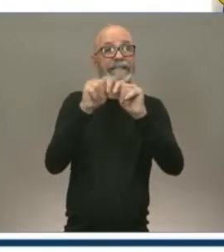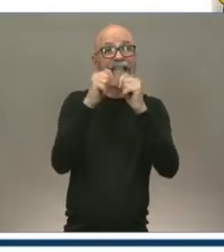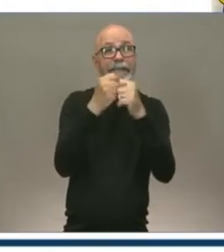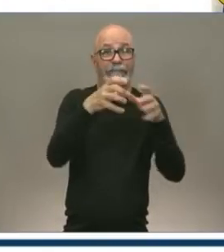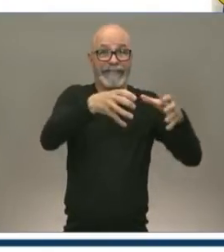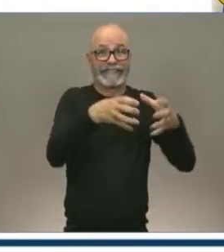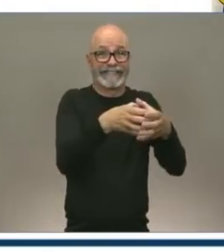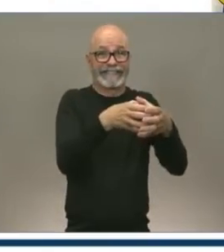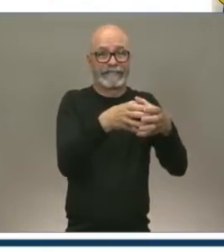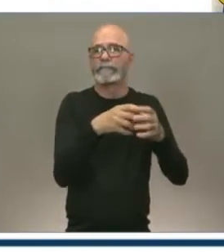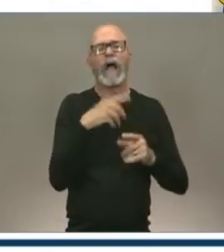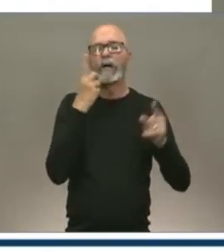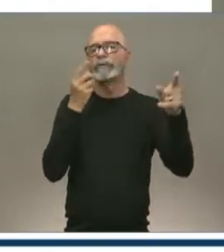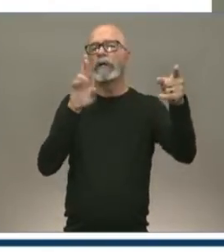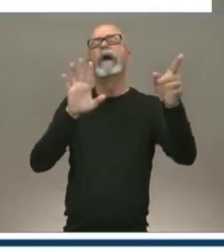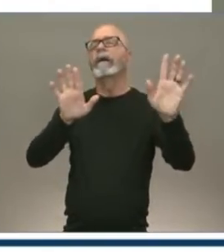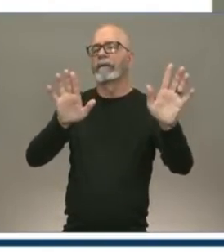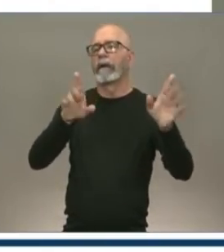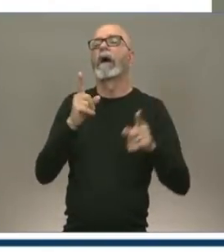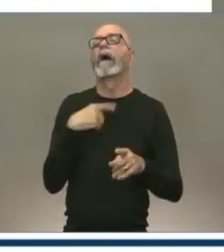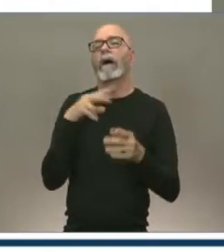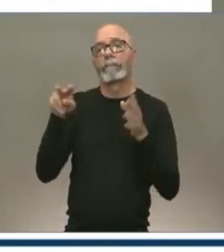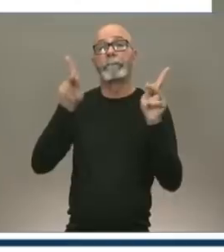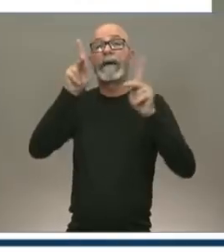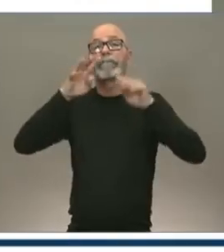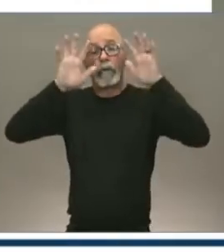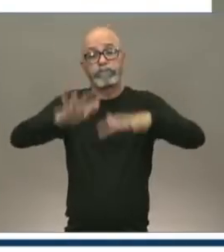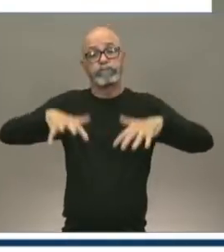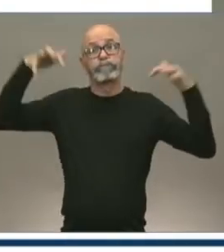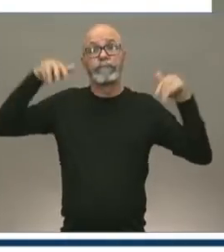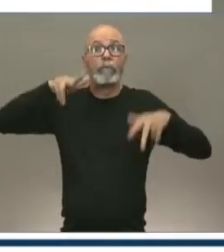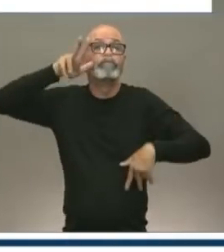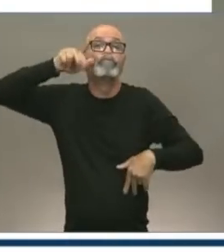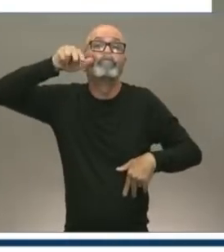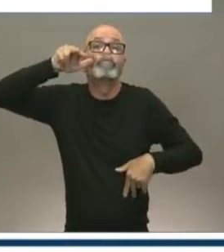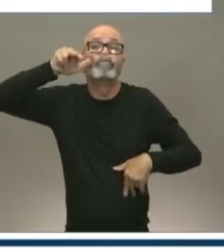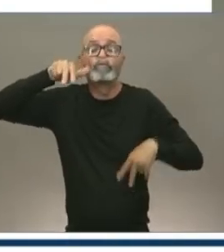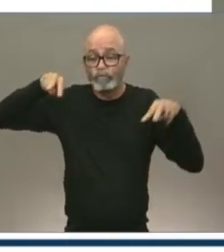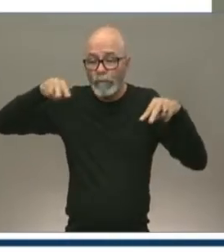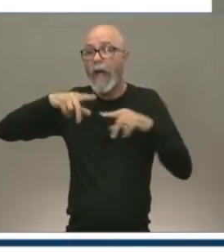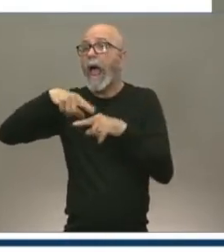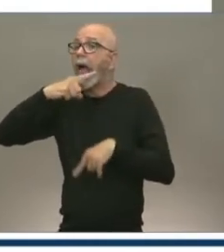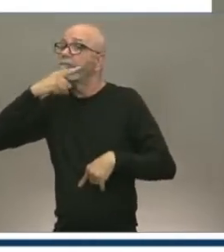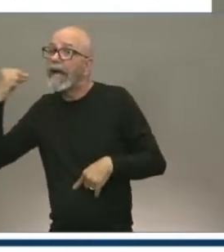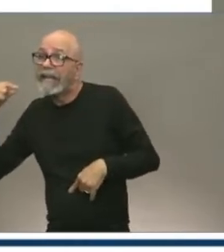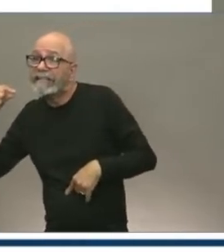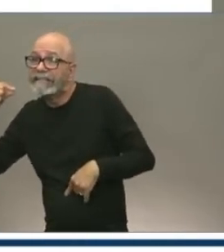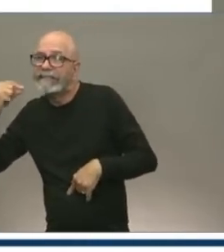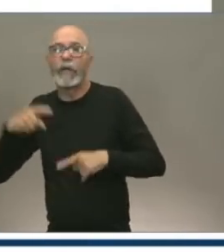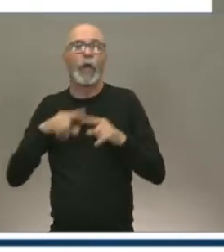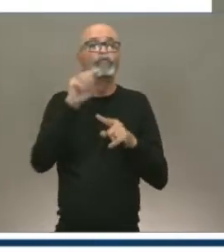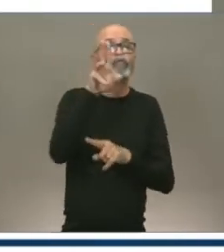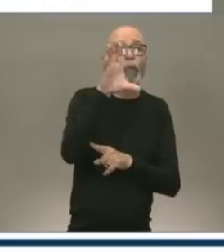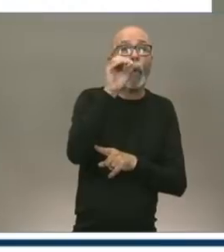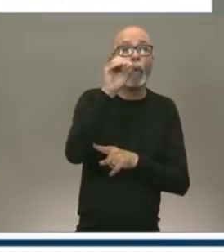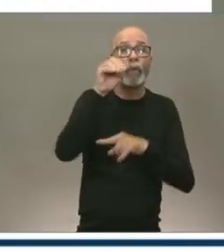the spectators would be allowed. They're at the two arenas here in Halifax and in Truro. Whatever the gathering limits